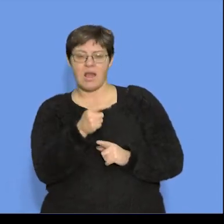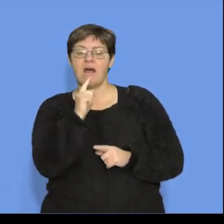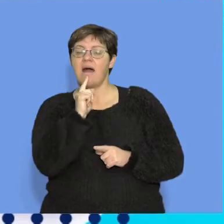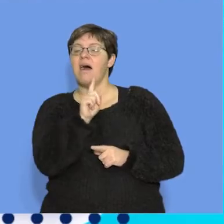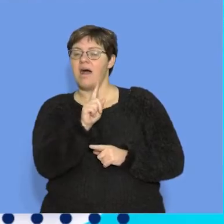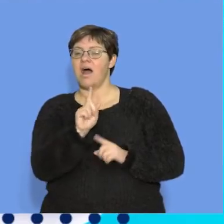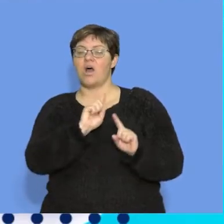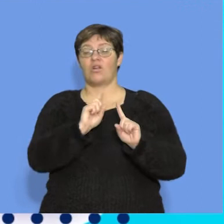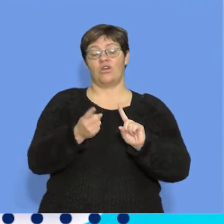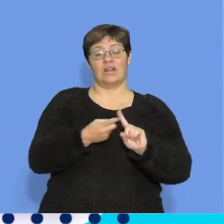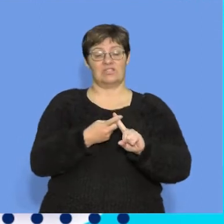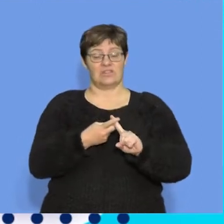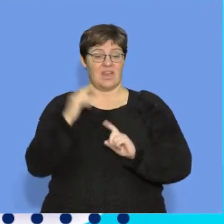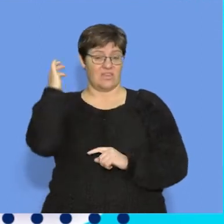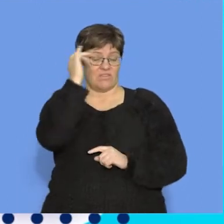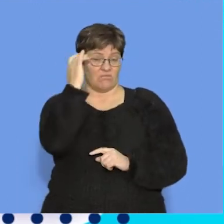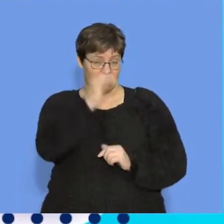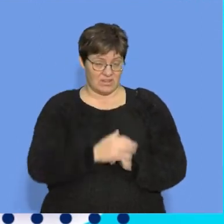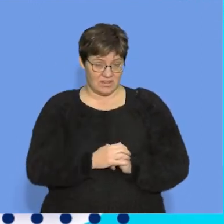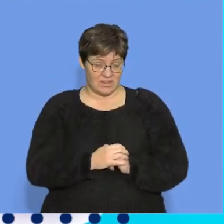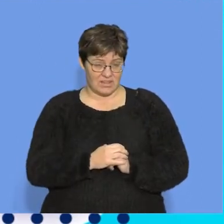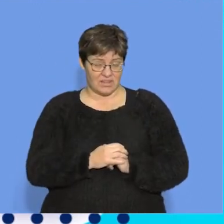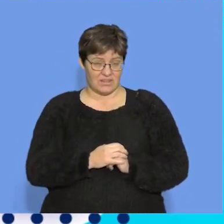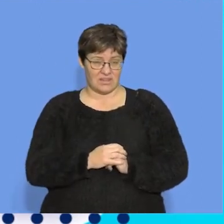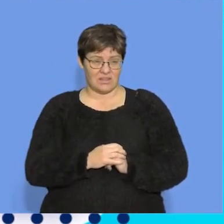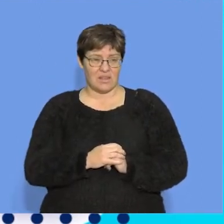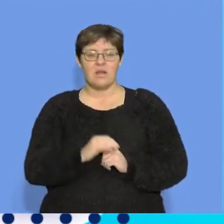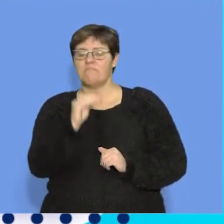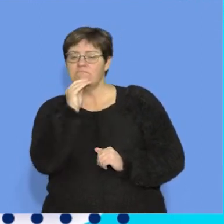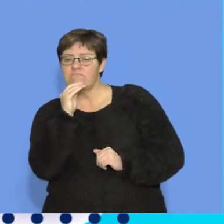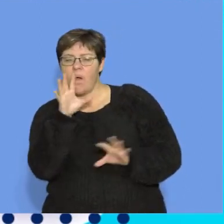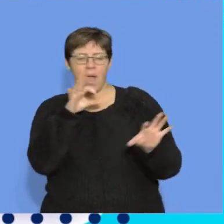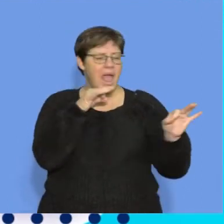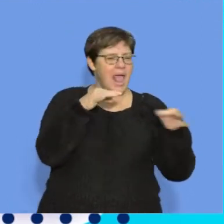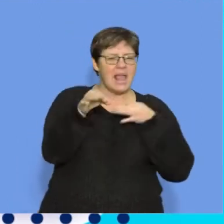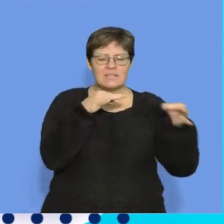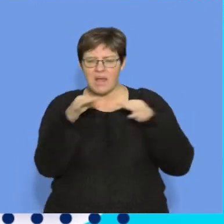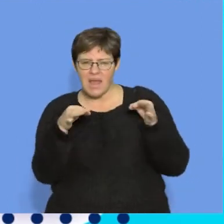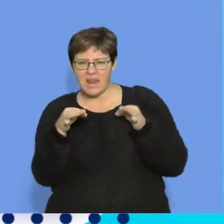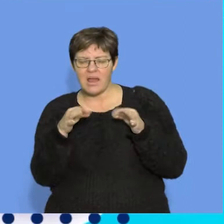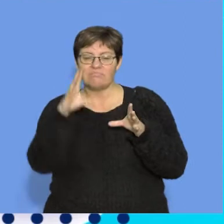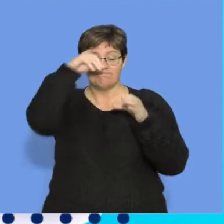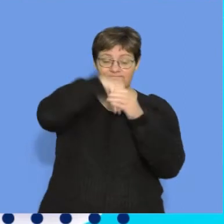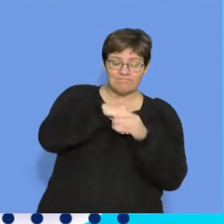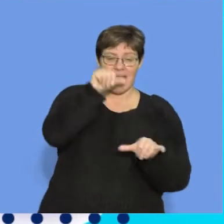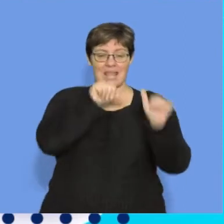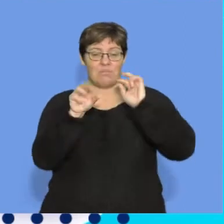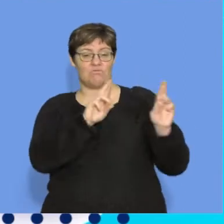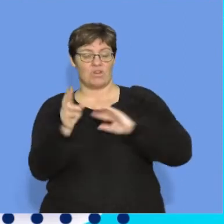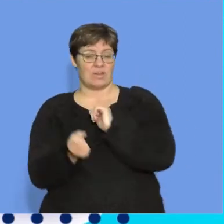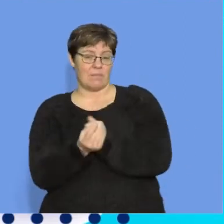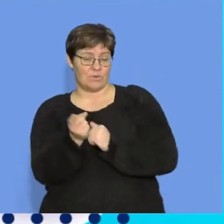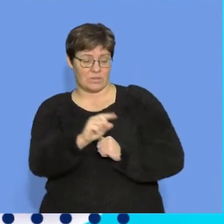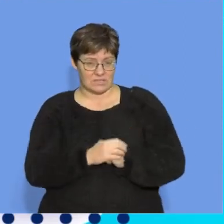theory. Now, collision theory is something that we use to explain what's happening in a chemical reaction. We're